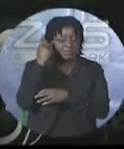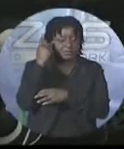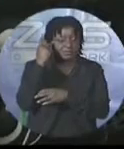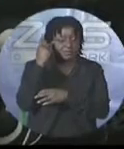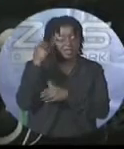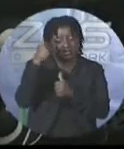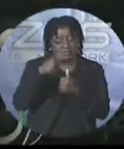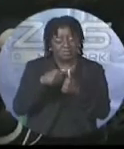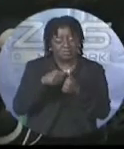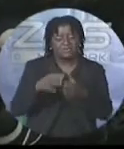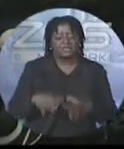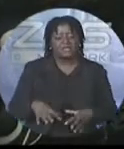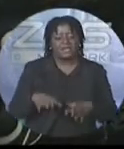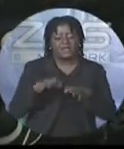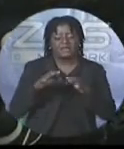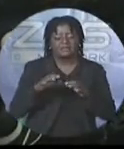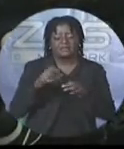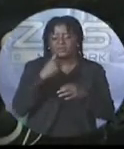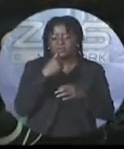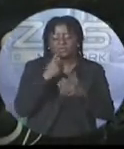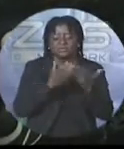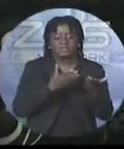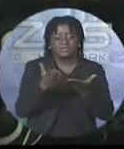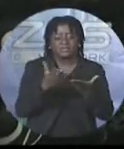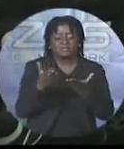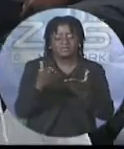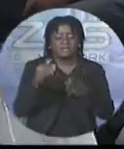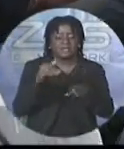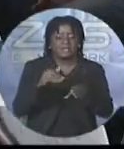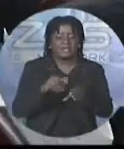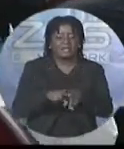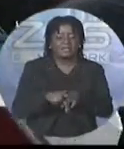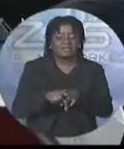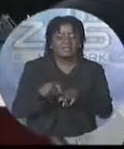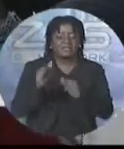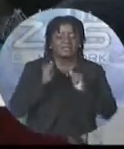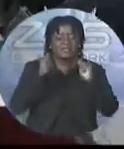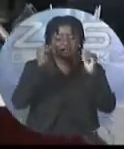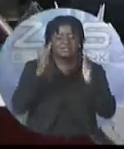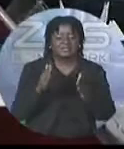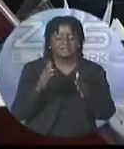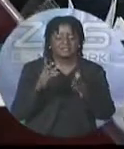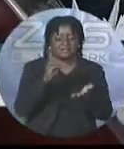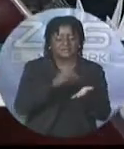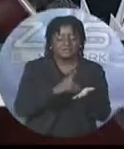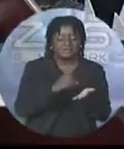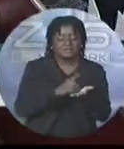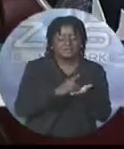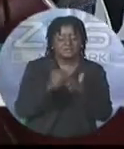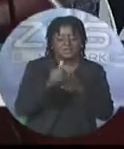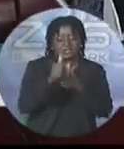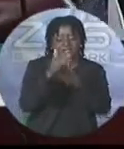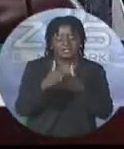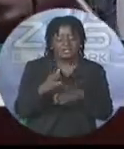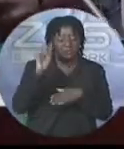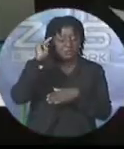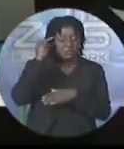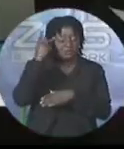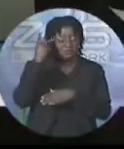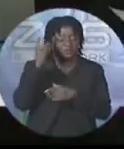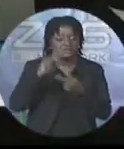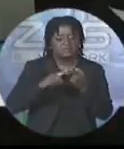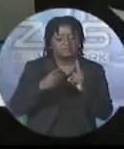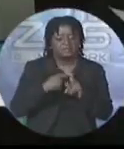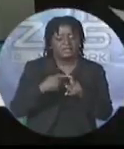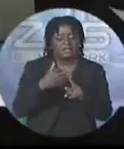who served his nation as an athlete, physician, leader, politician, friend, and father. His son